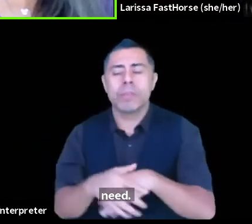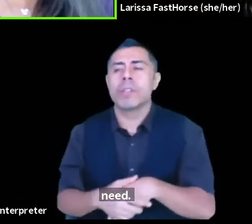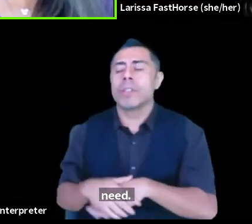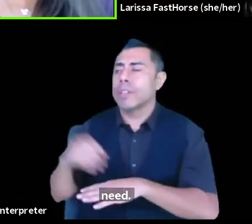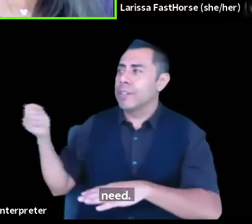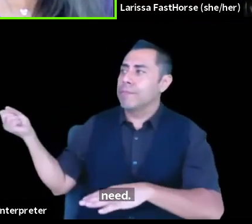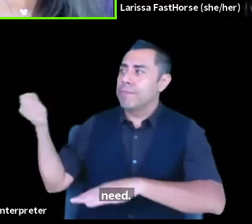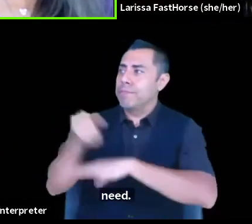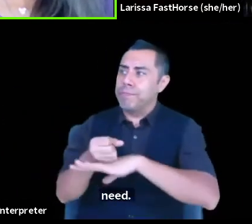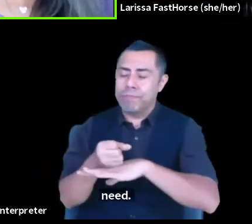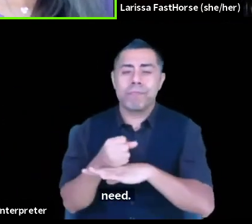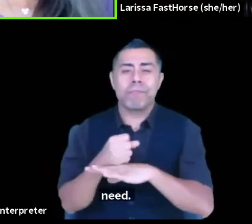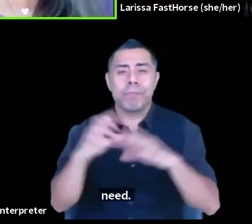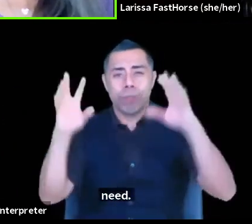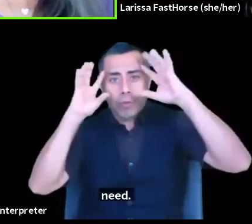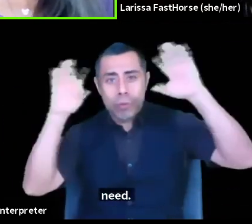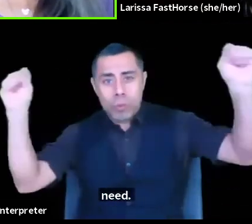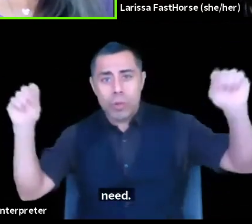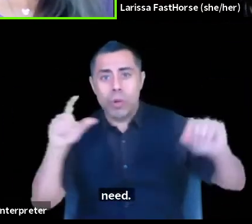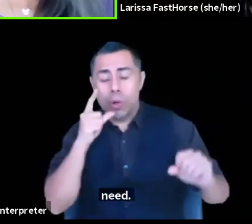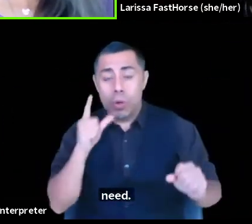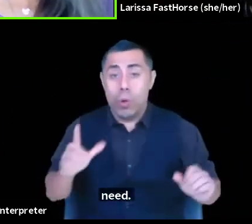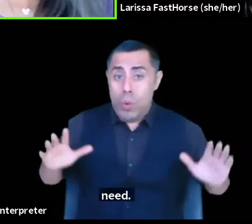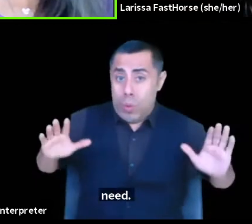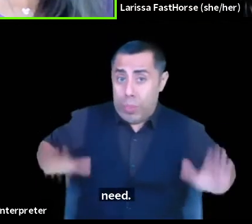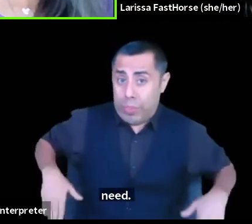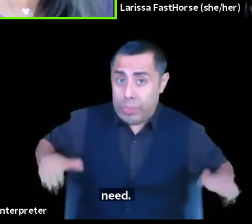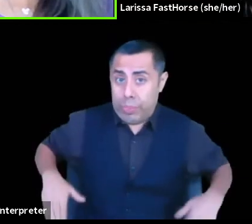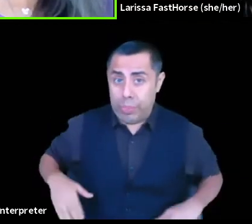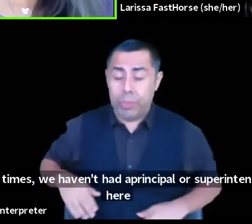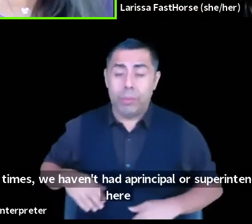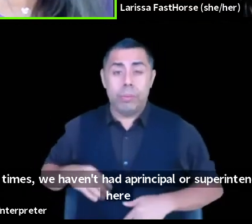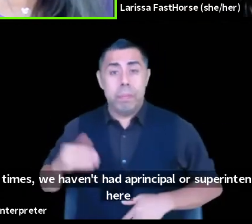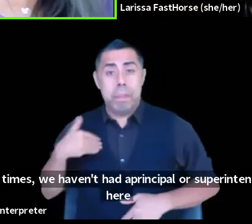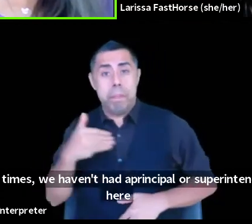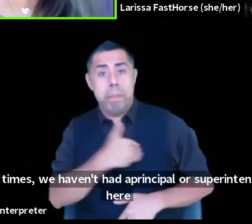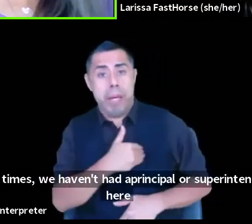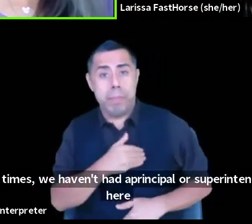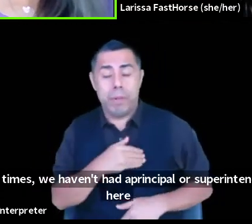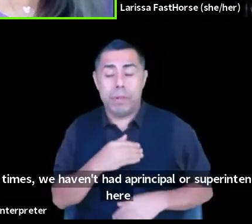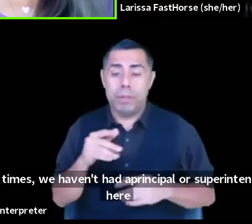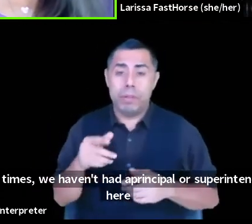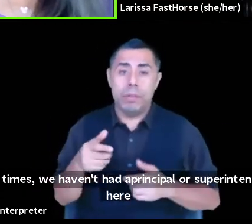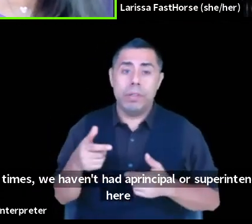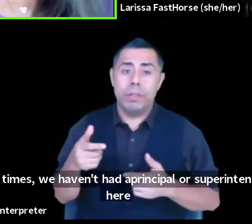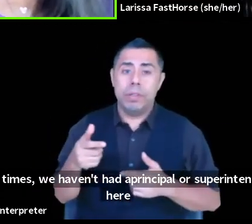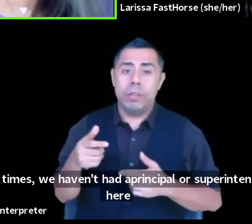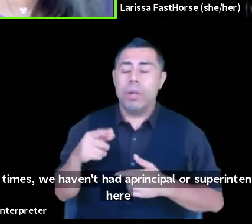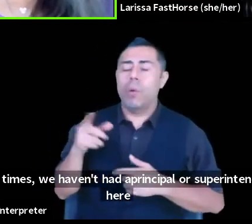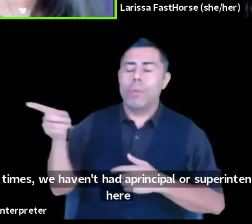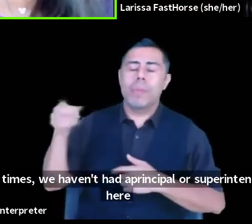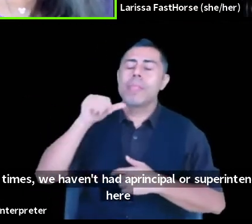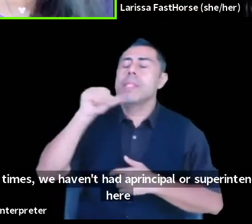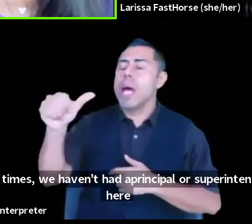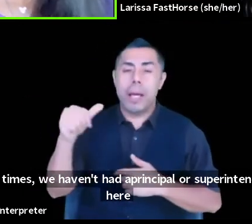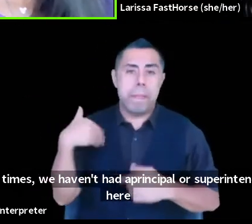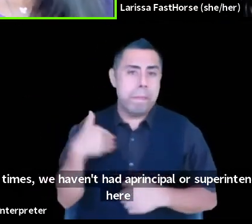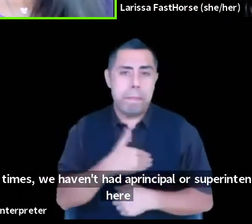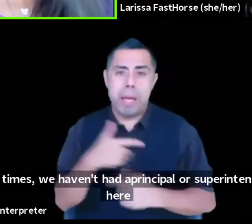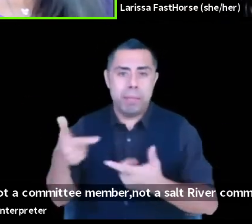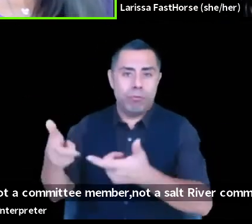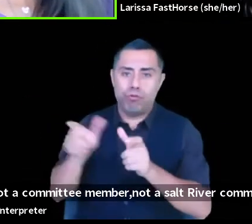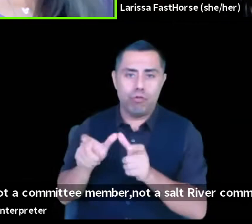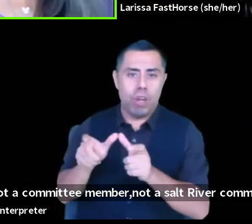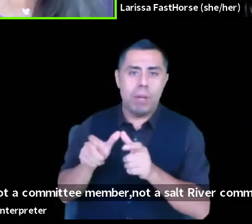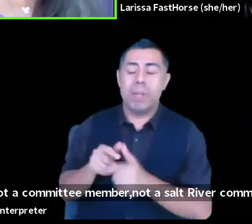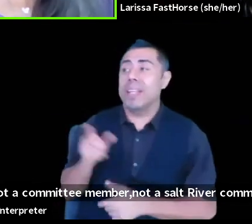member, not an enrolled Salt River community members, so they're always from the outside. And so a lot of times our families don't want to talk